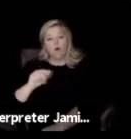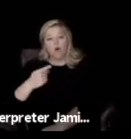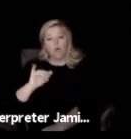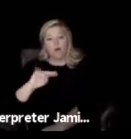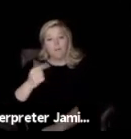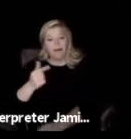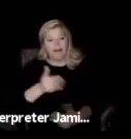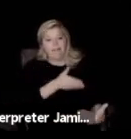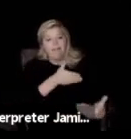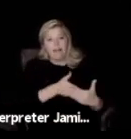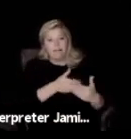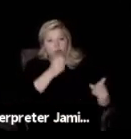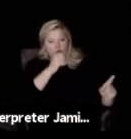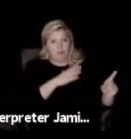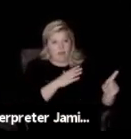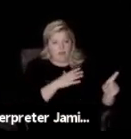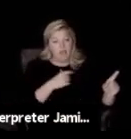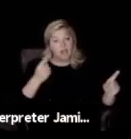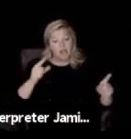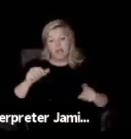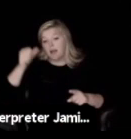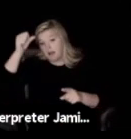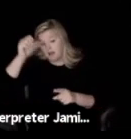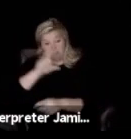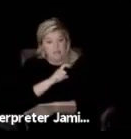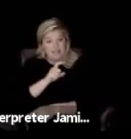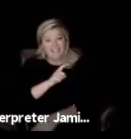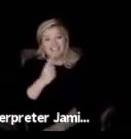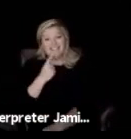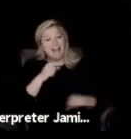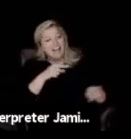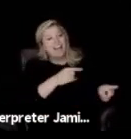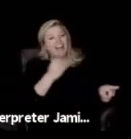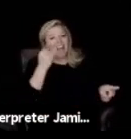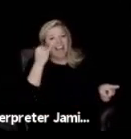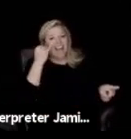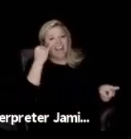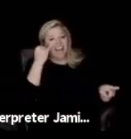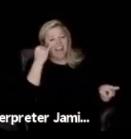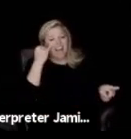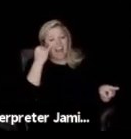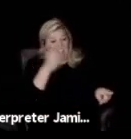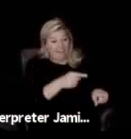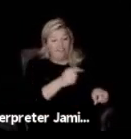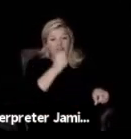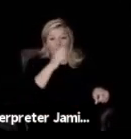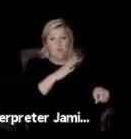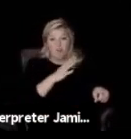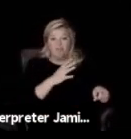that he would stop if they had a past record so that they wouldn't go to jail. He would force them to have sexual